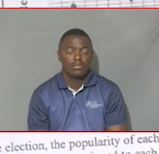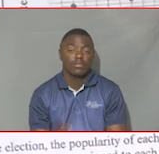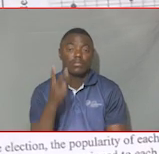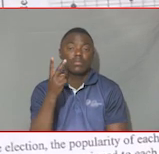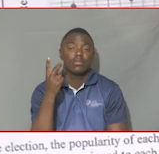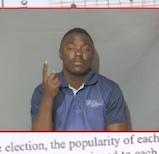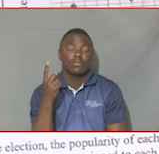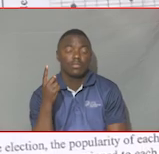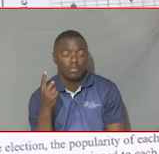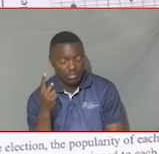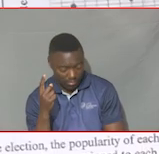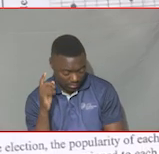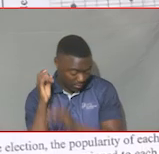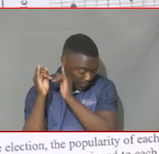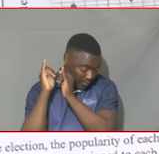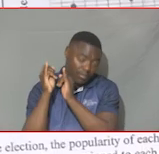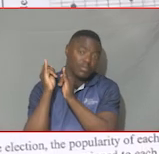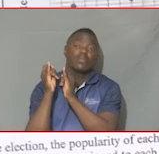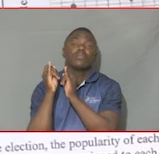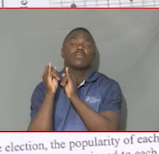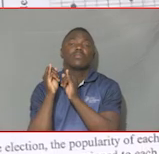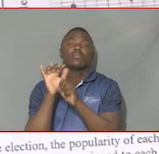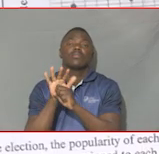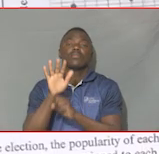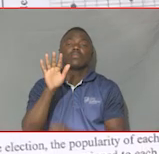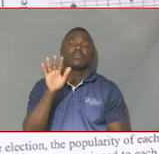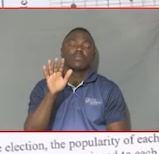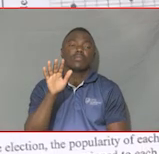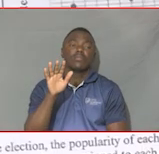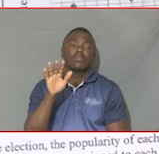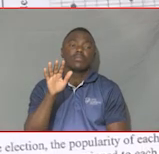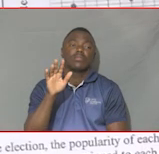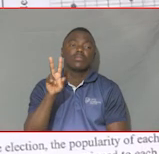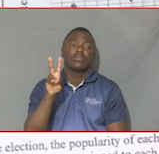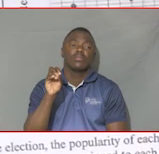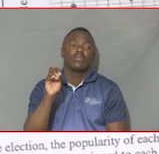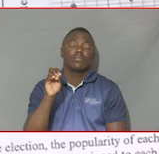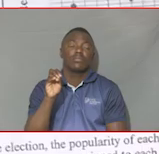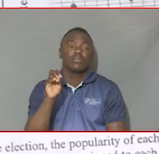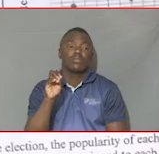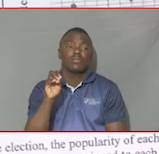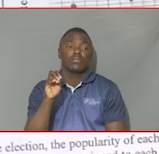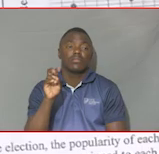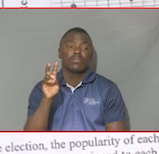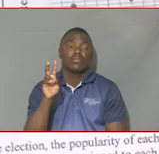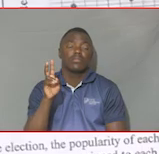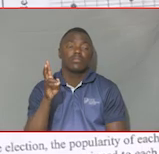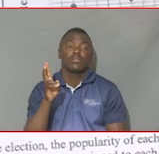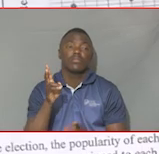21, 11, 15, 20, 12,